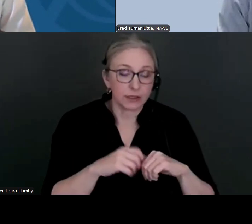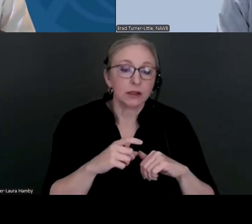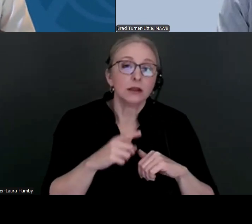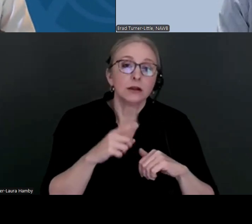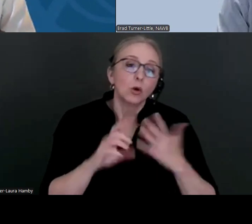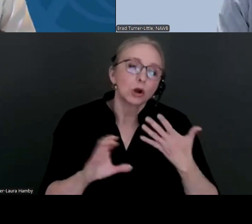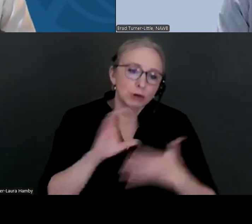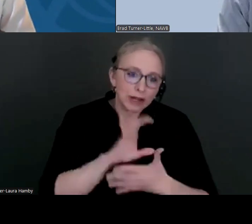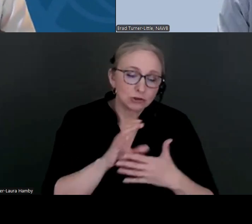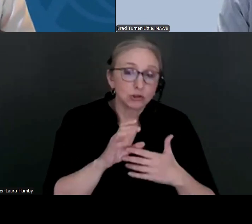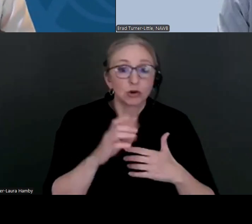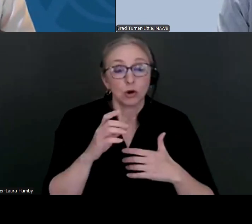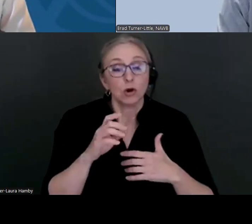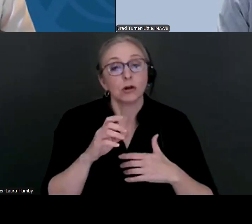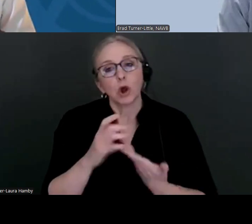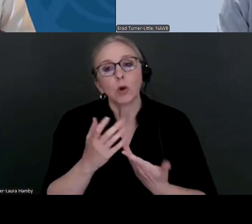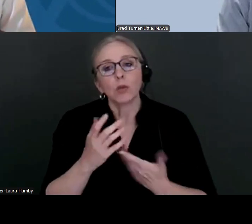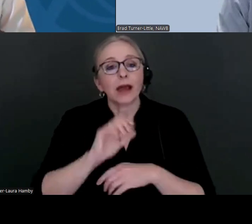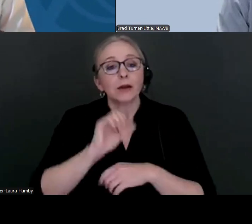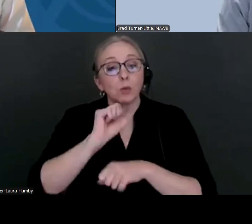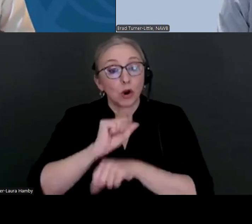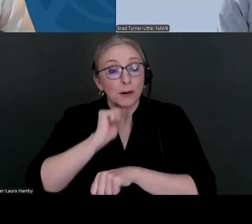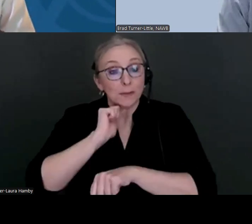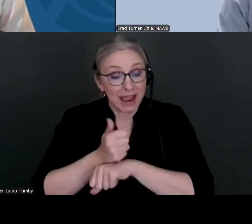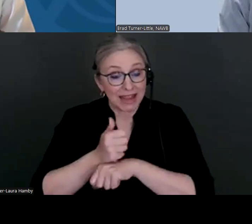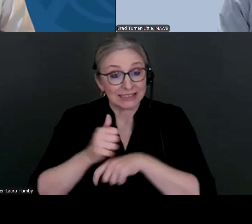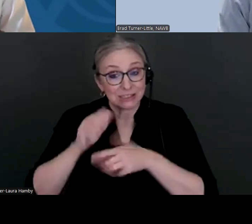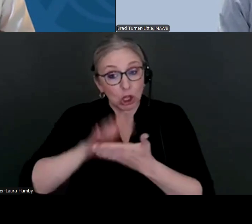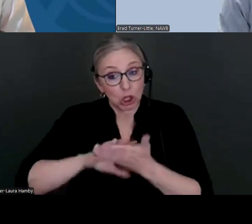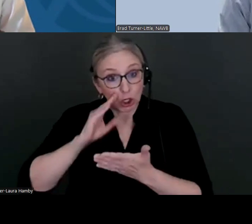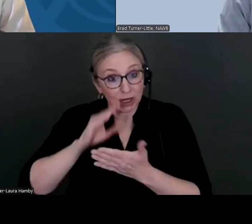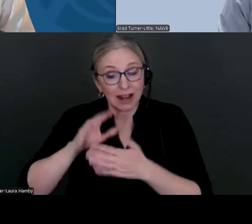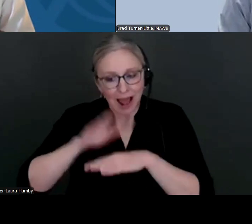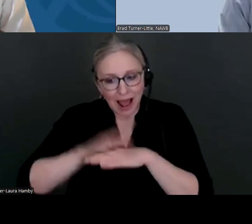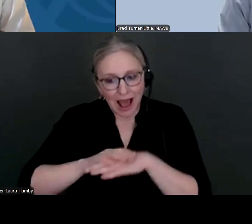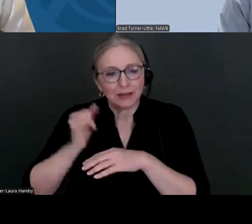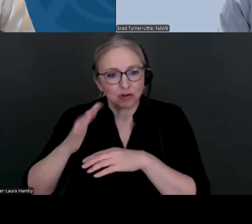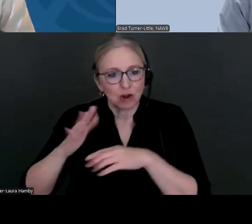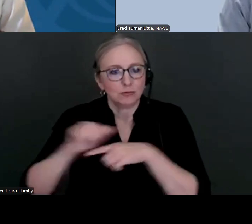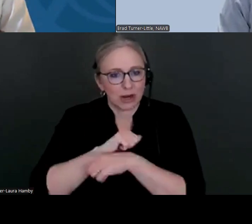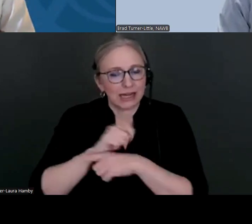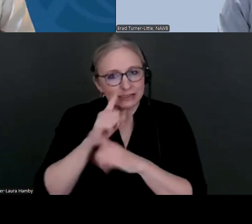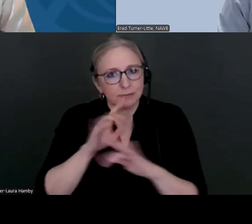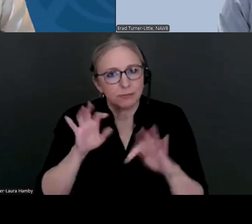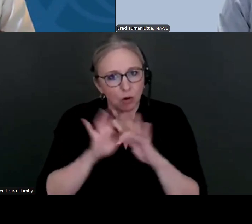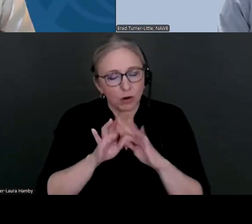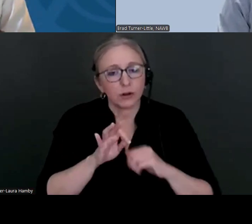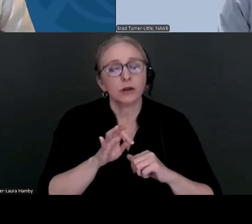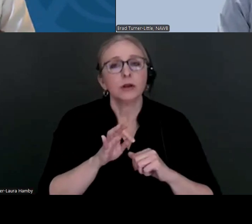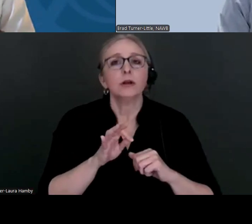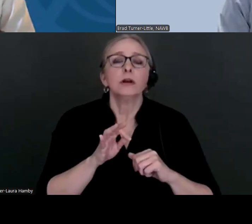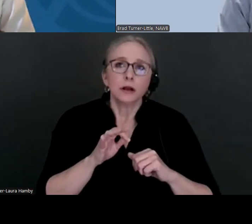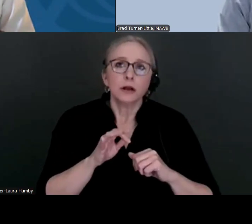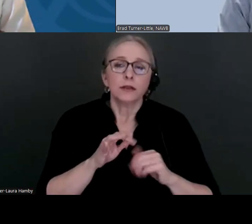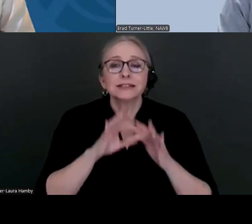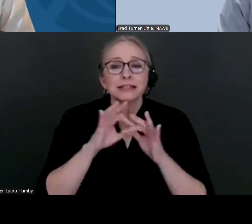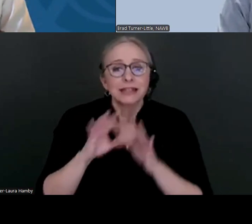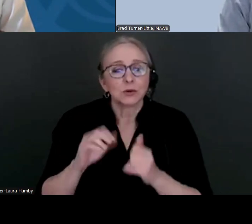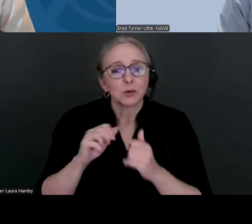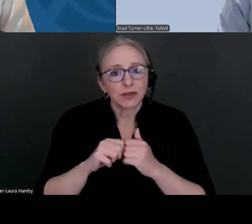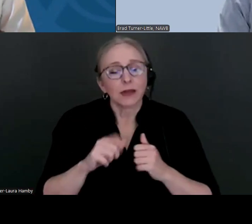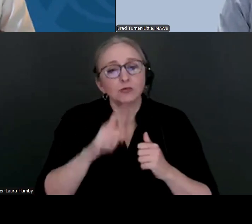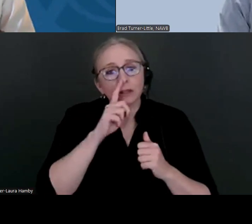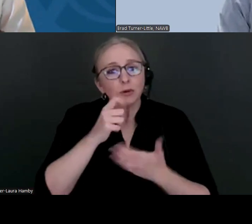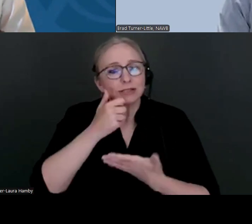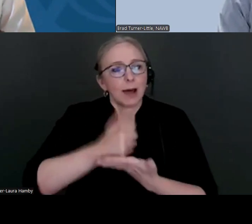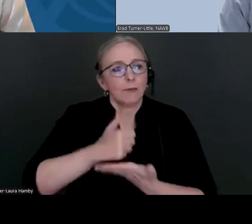where work-based learning and on-the-job training can really matter as well. I also want to point out that sort of tied to this and tied to what may be